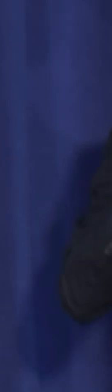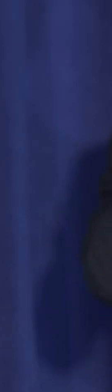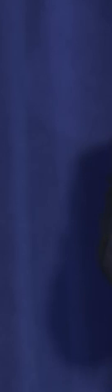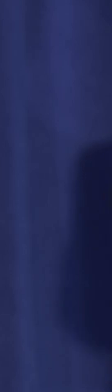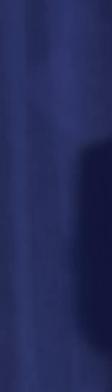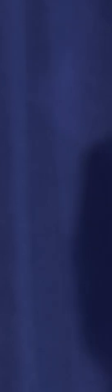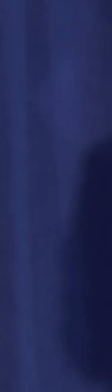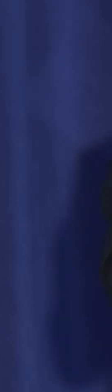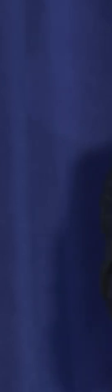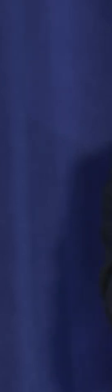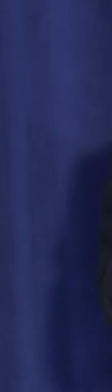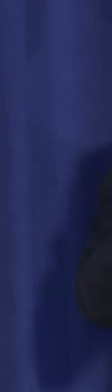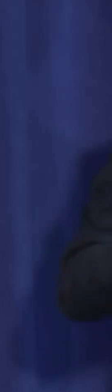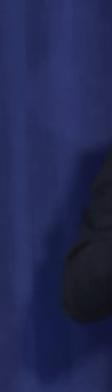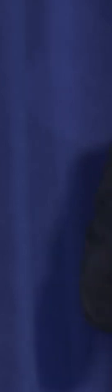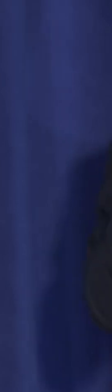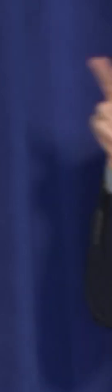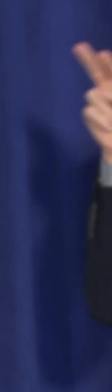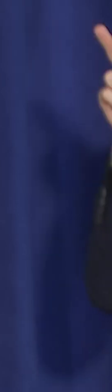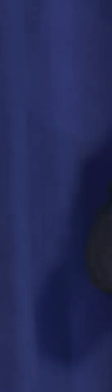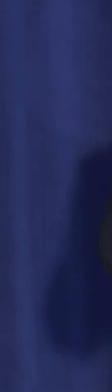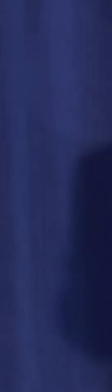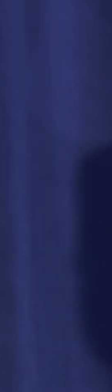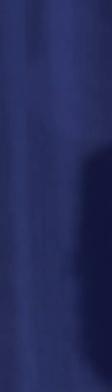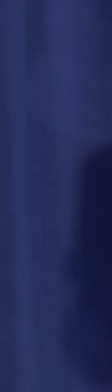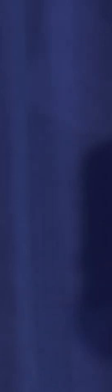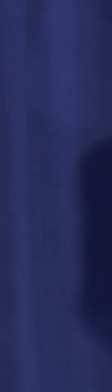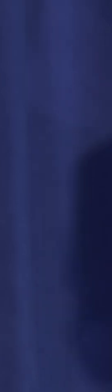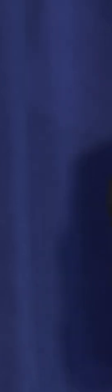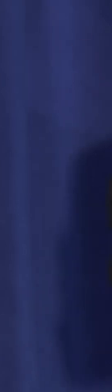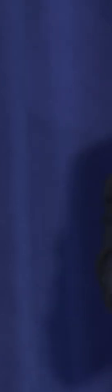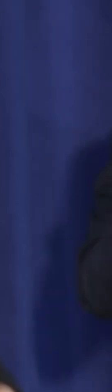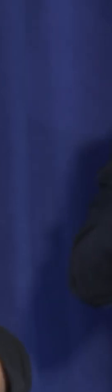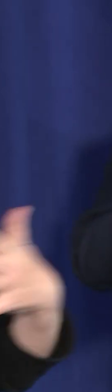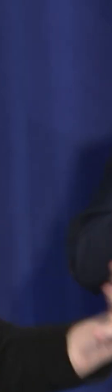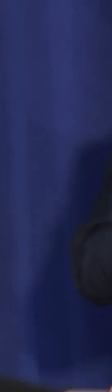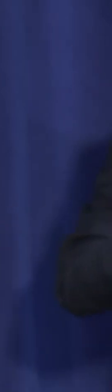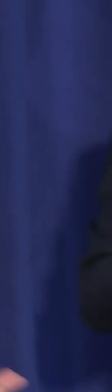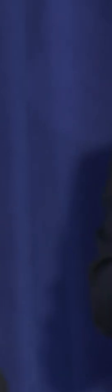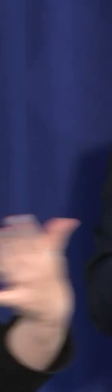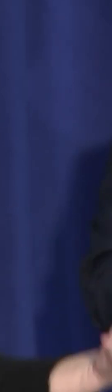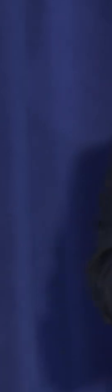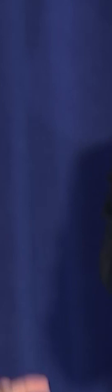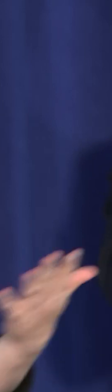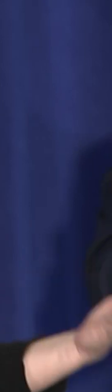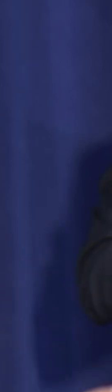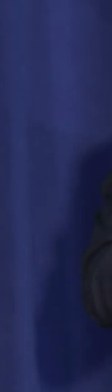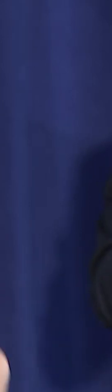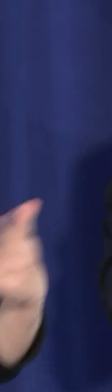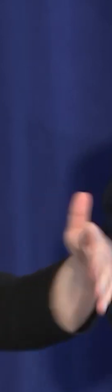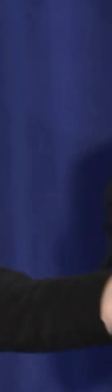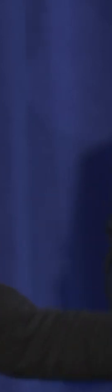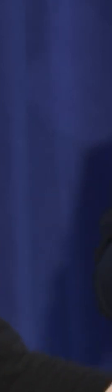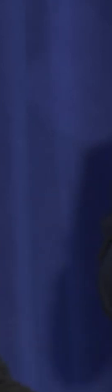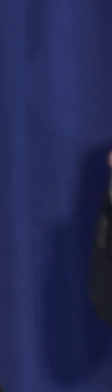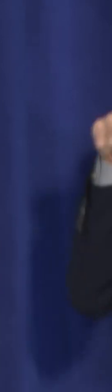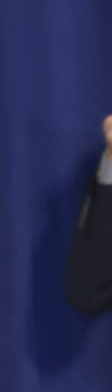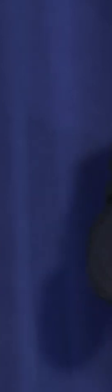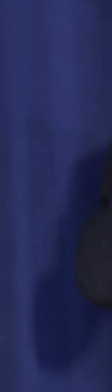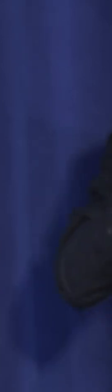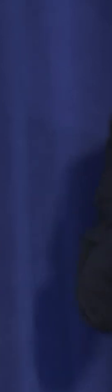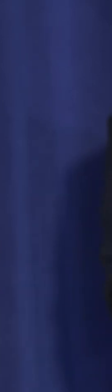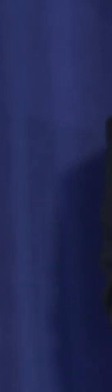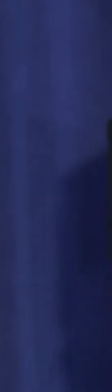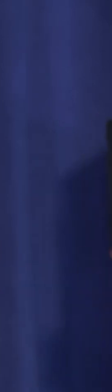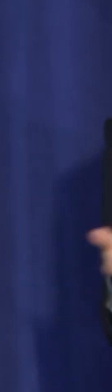so it is also an opportunity for all of those community-based organizations and aldermen and the places that aldermen decide to secondarily